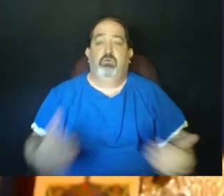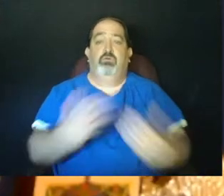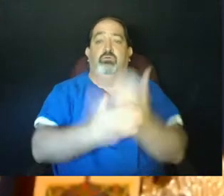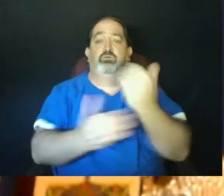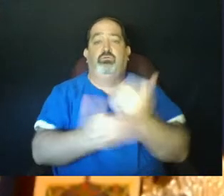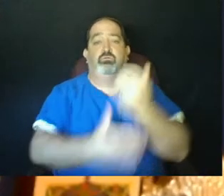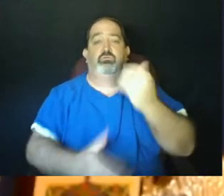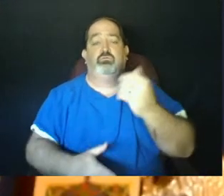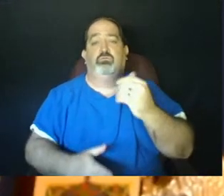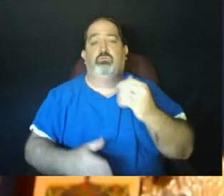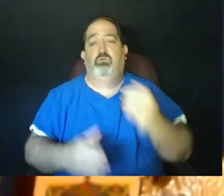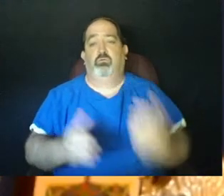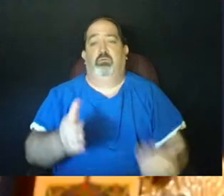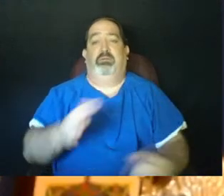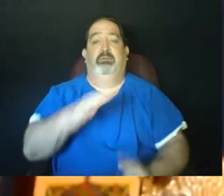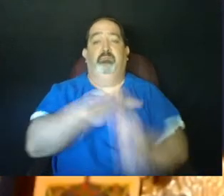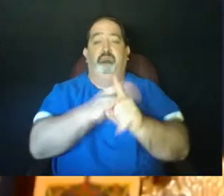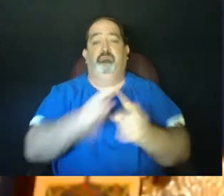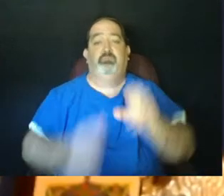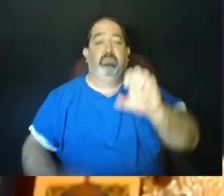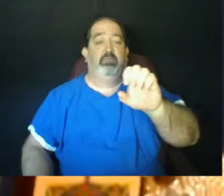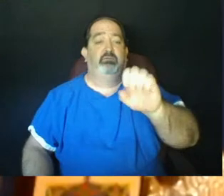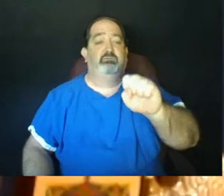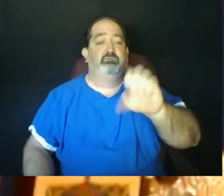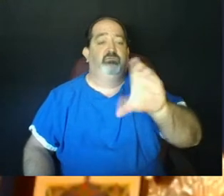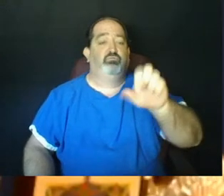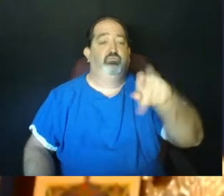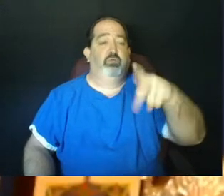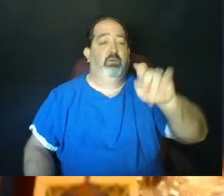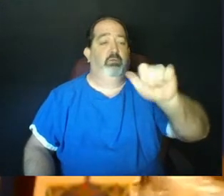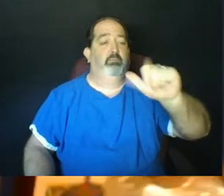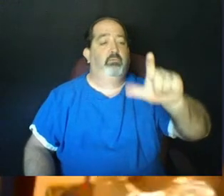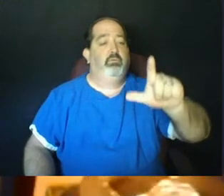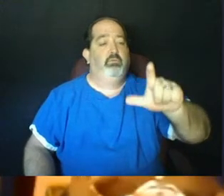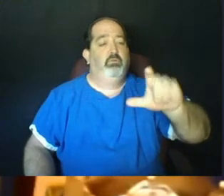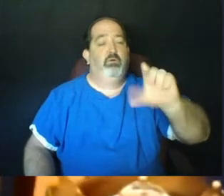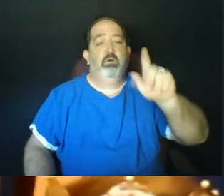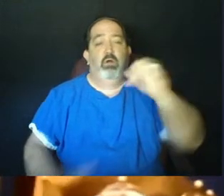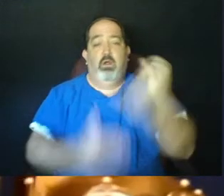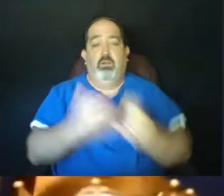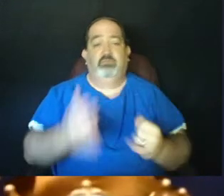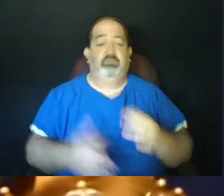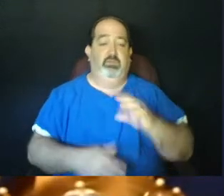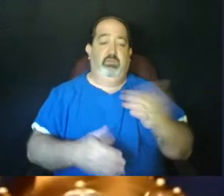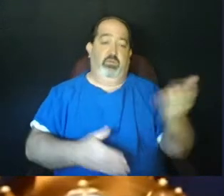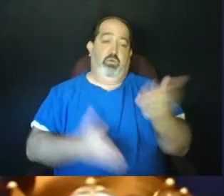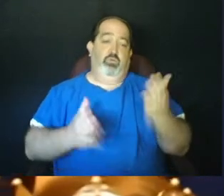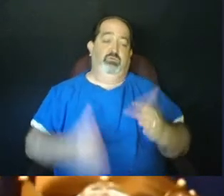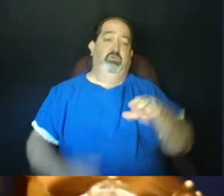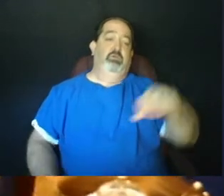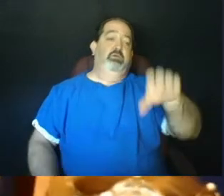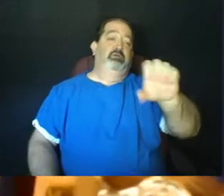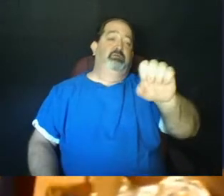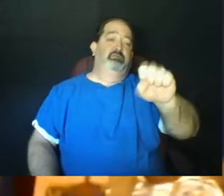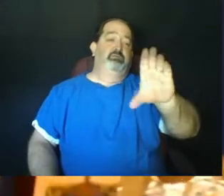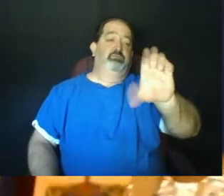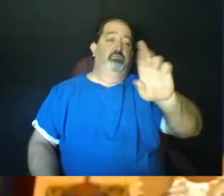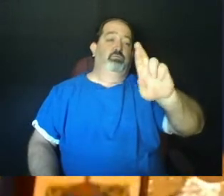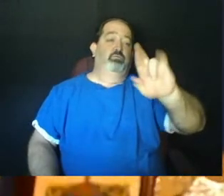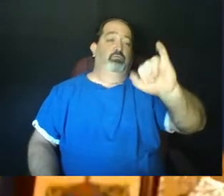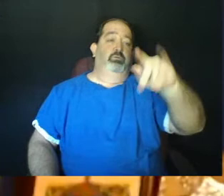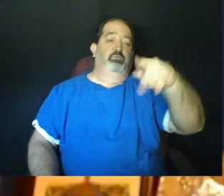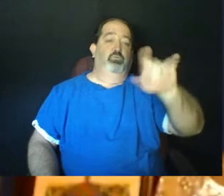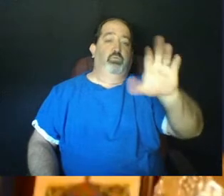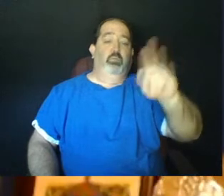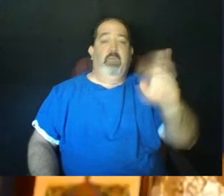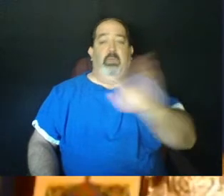arts in the barony and graciously hosted scriptorium for the barony. Durfina has also served the barony well. As a